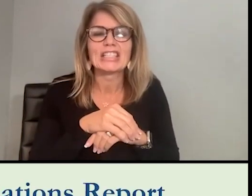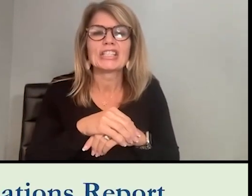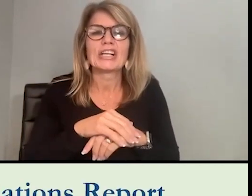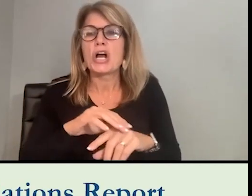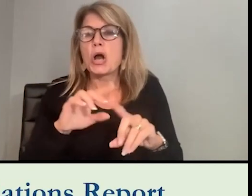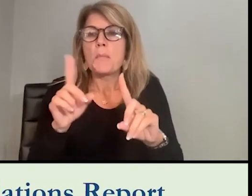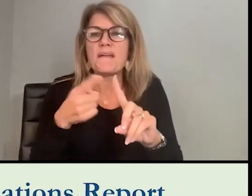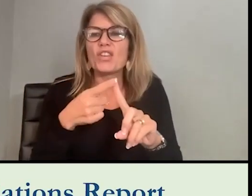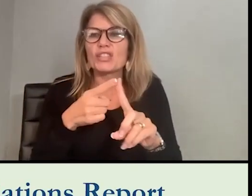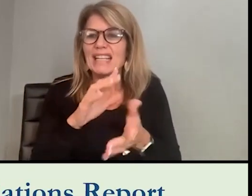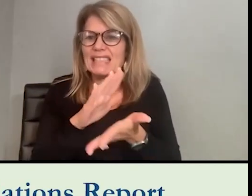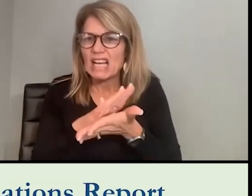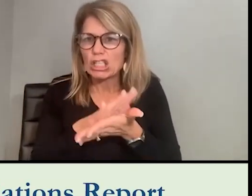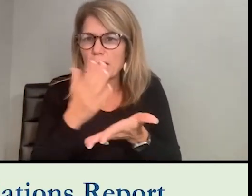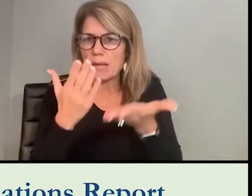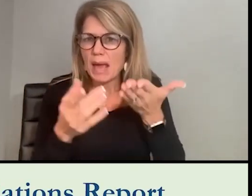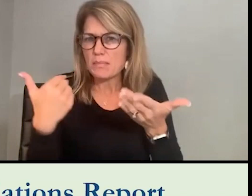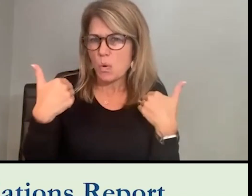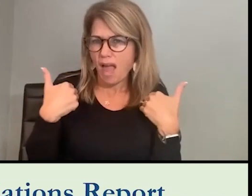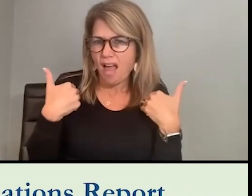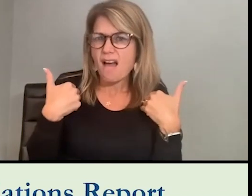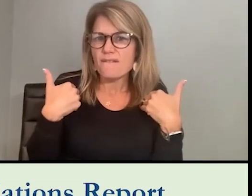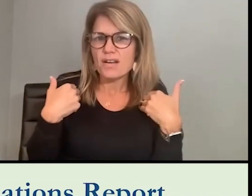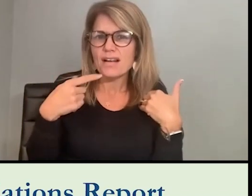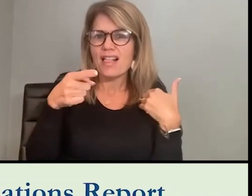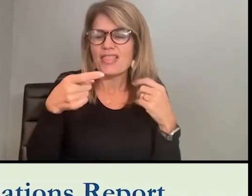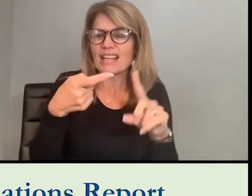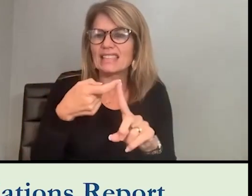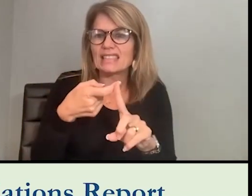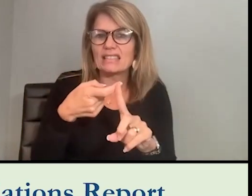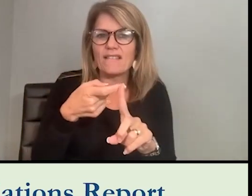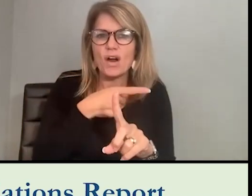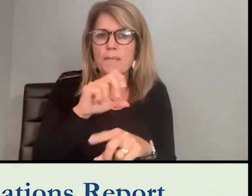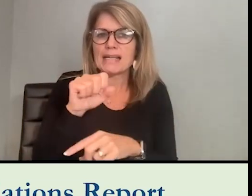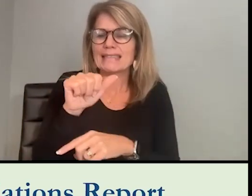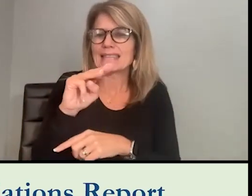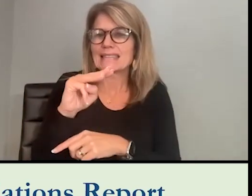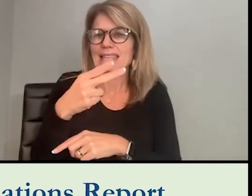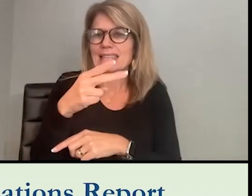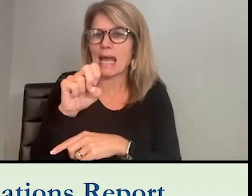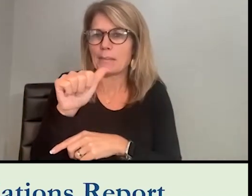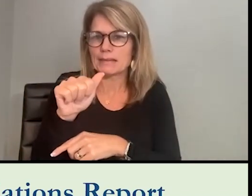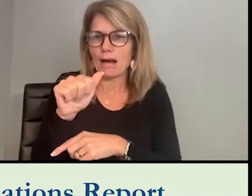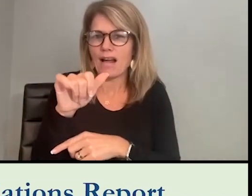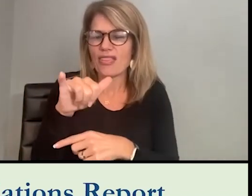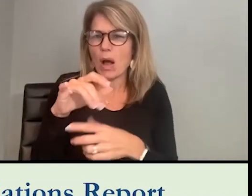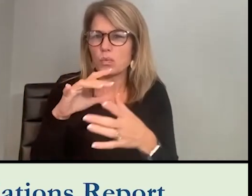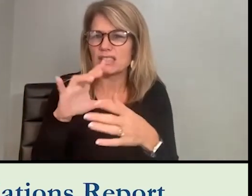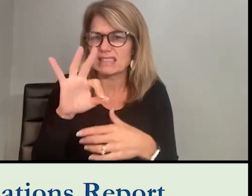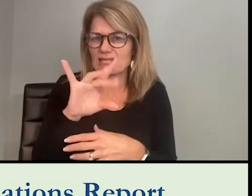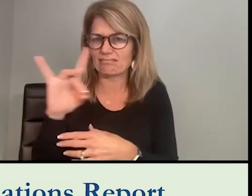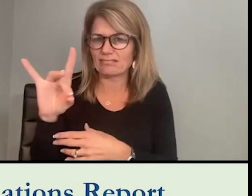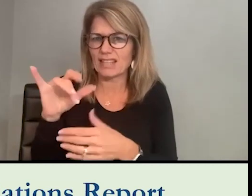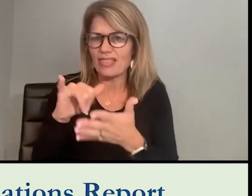a document that you may have in your possession. And this really came from the SAMHSA 988 appropriations report that was given back in